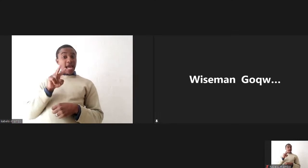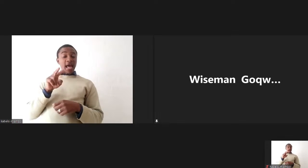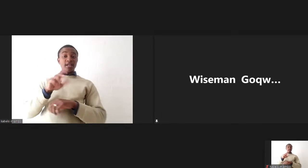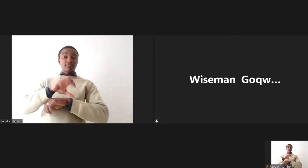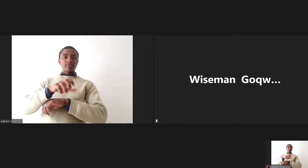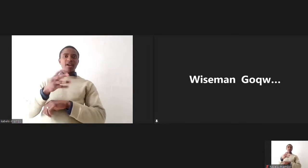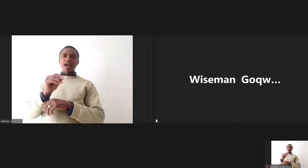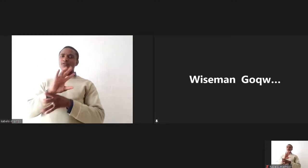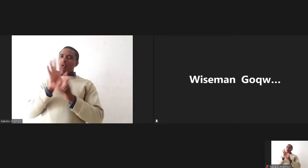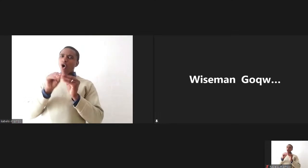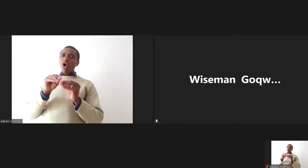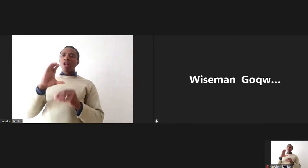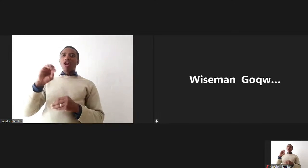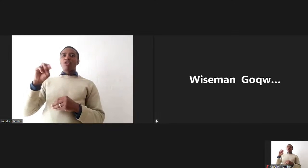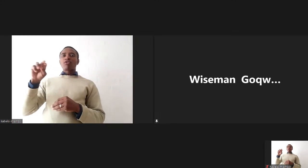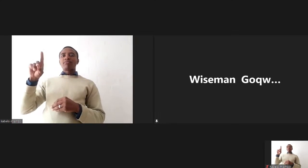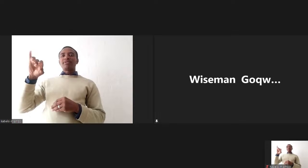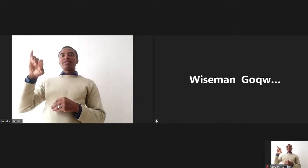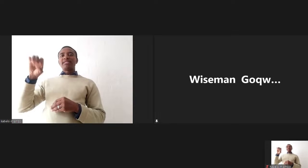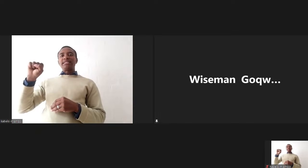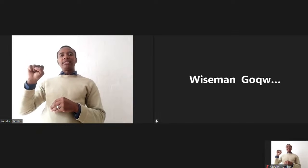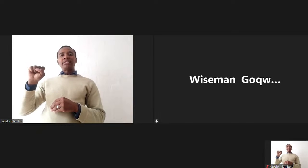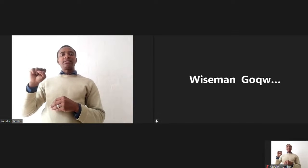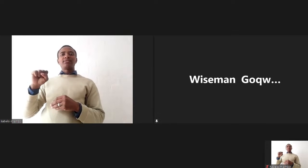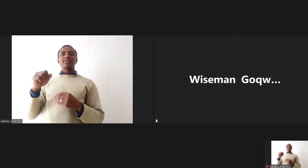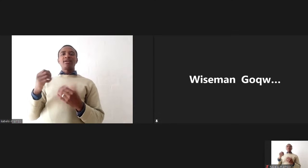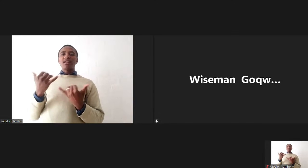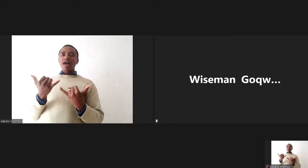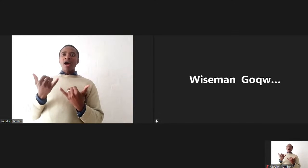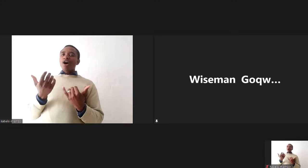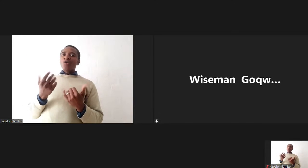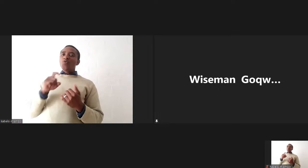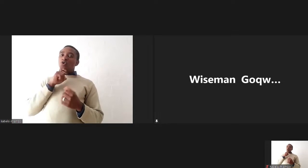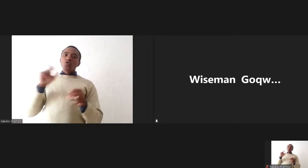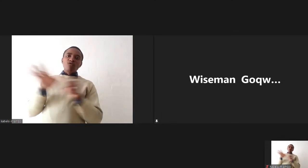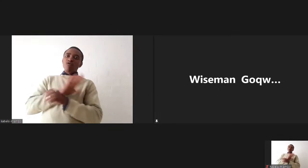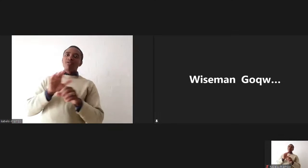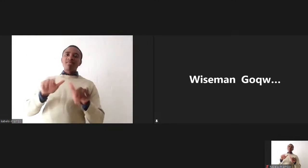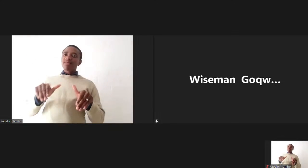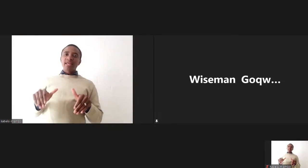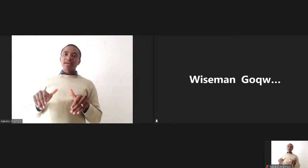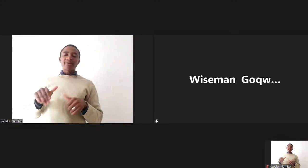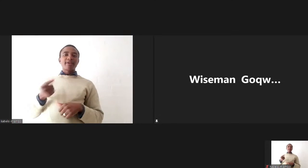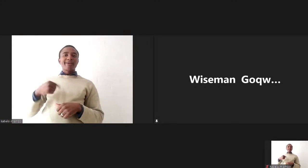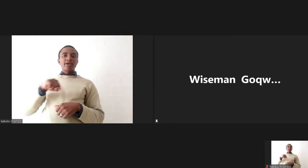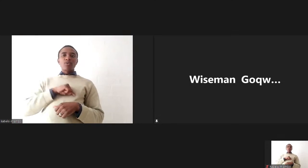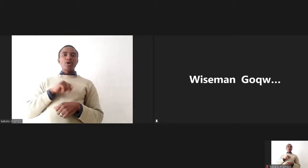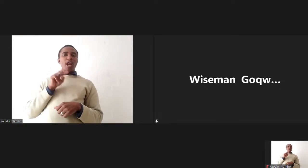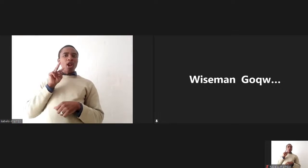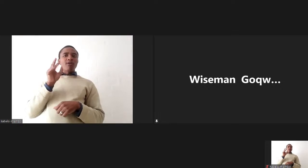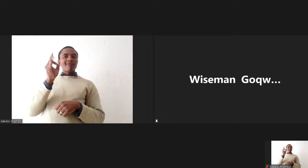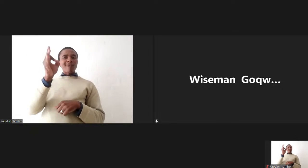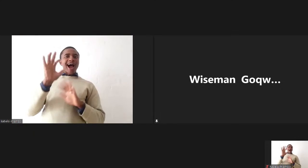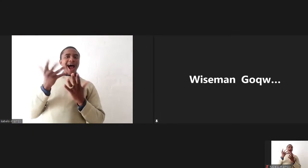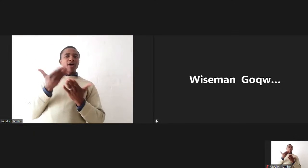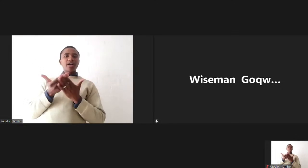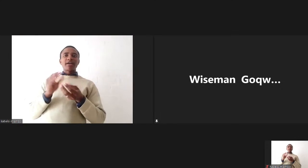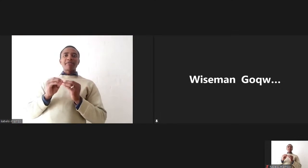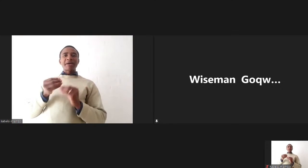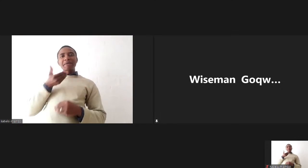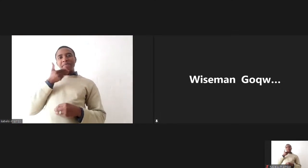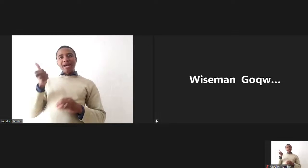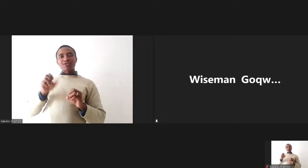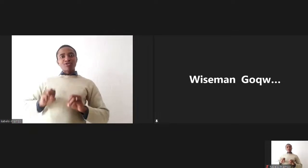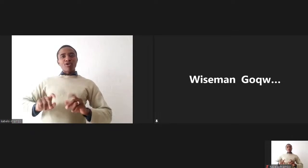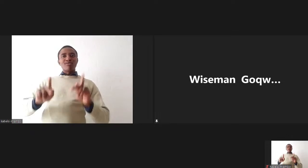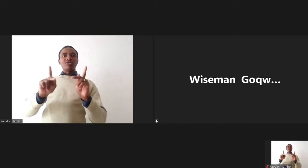these commodities that are currently underexploited. So we're looking forward to see how can we then make best opportunities out of